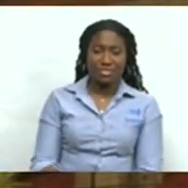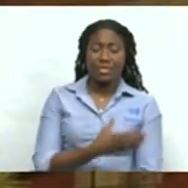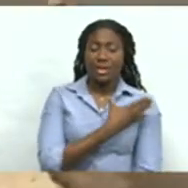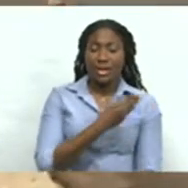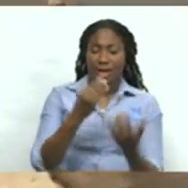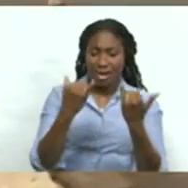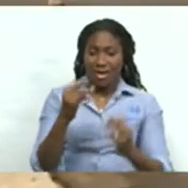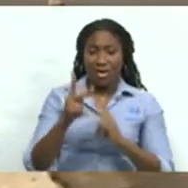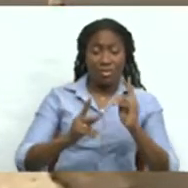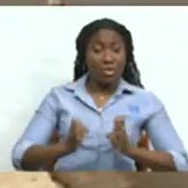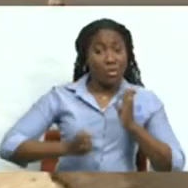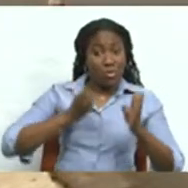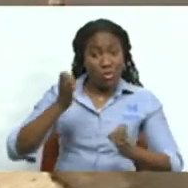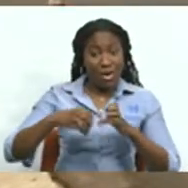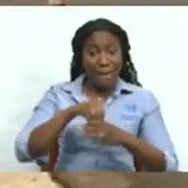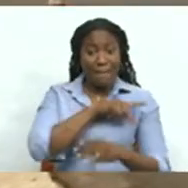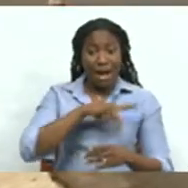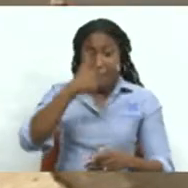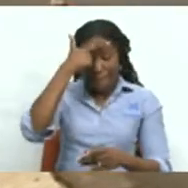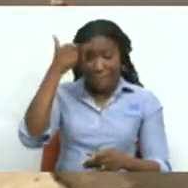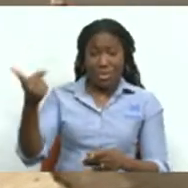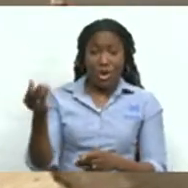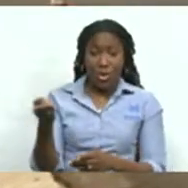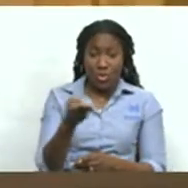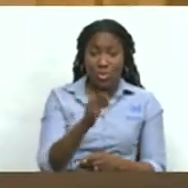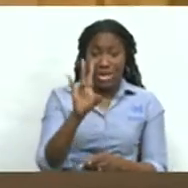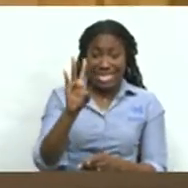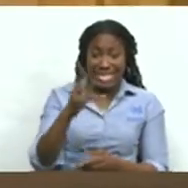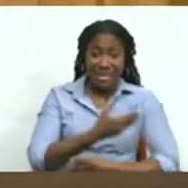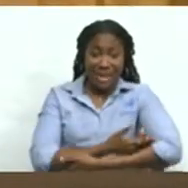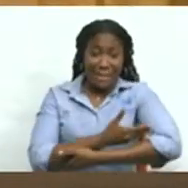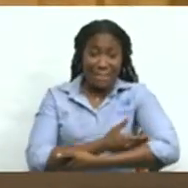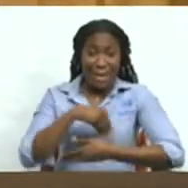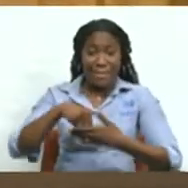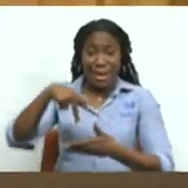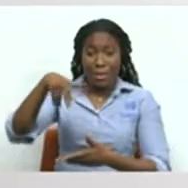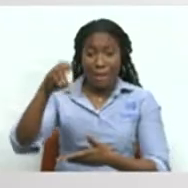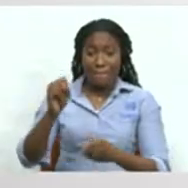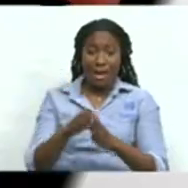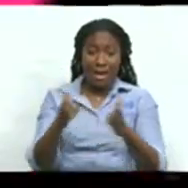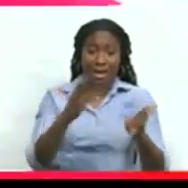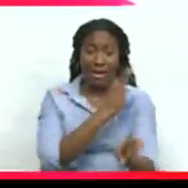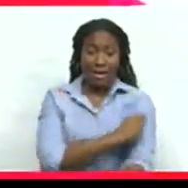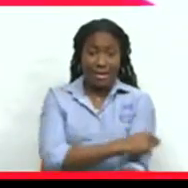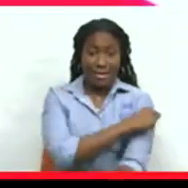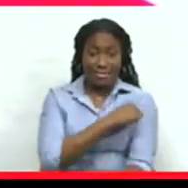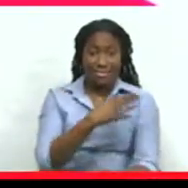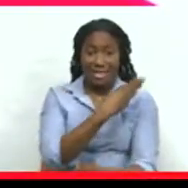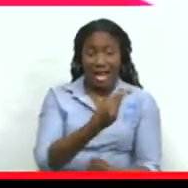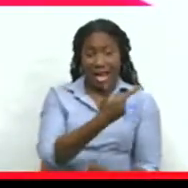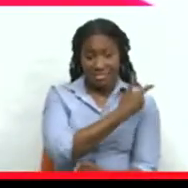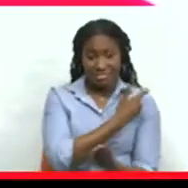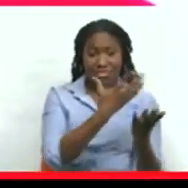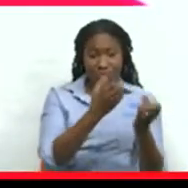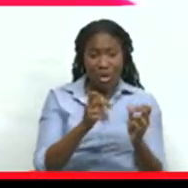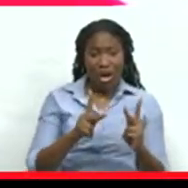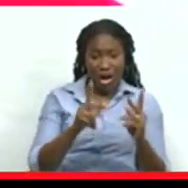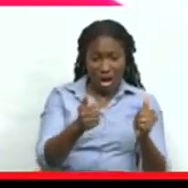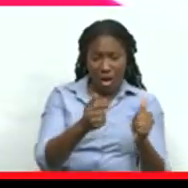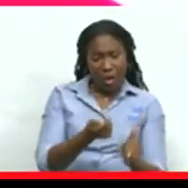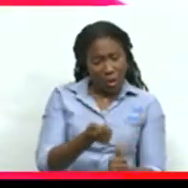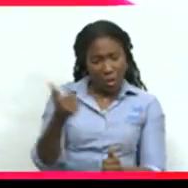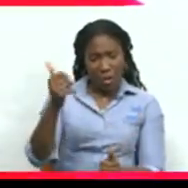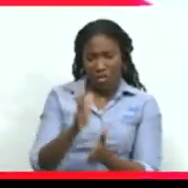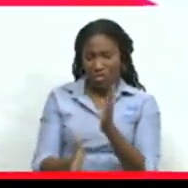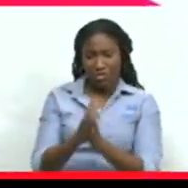Emotions run high in Parliament over the deaths of 7 babies in Port of Spain General. Another UNC MP takes aim at